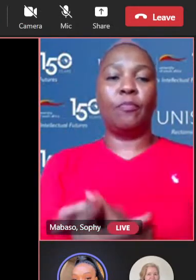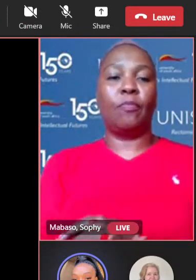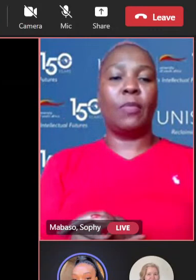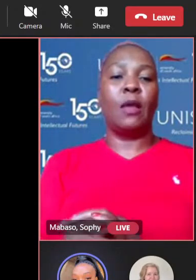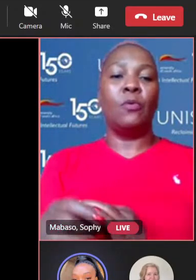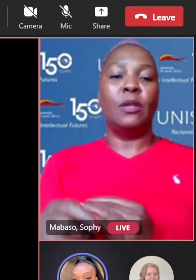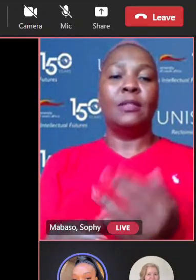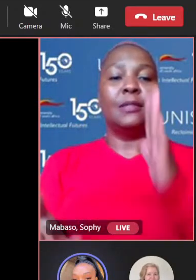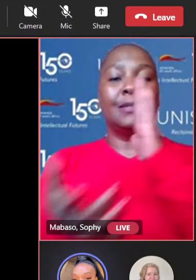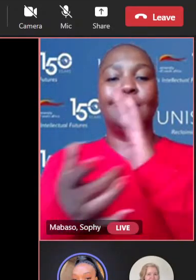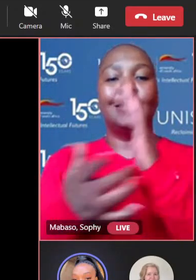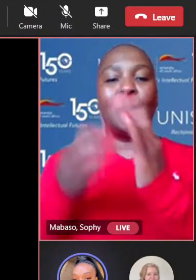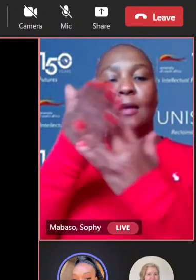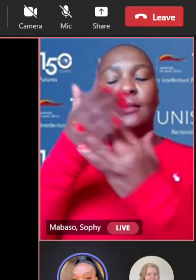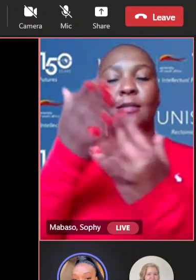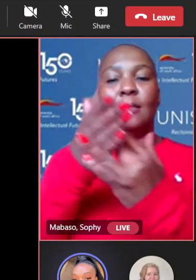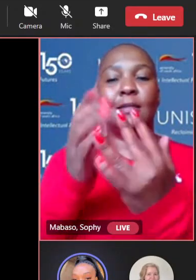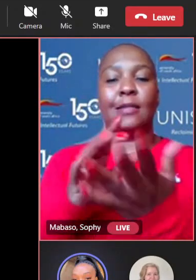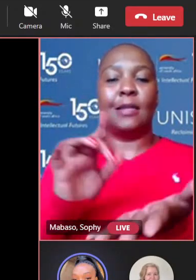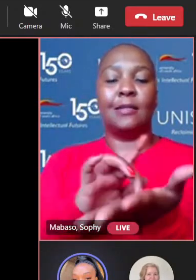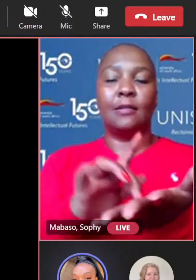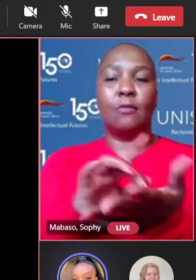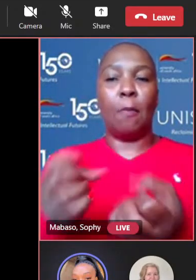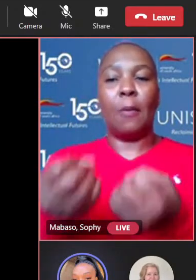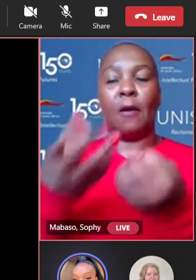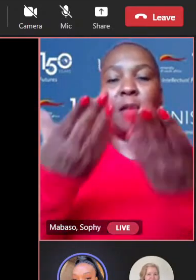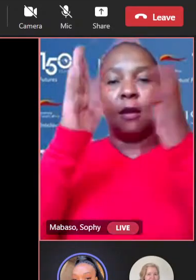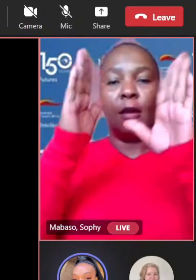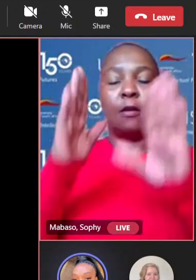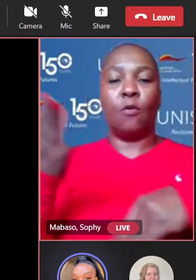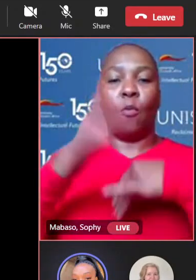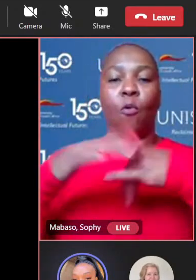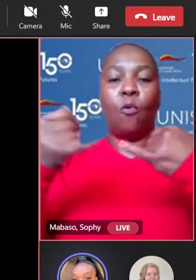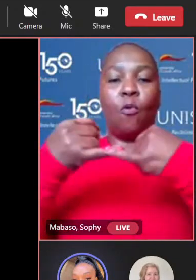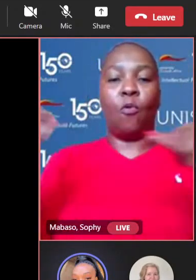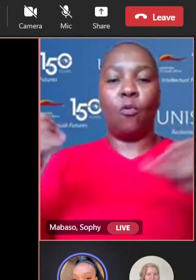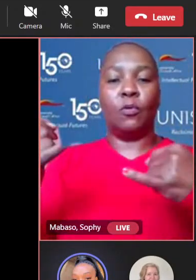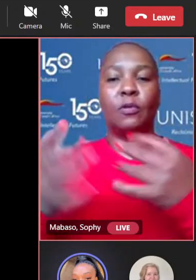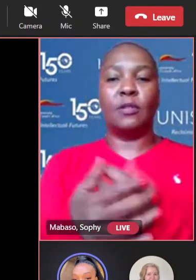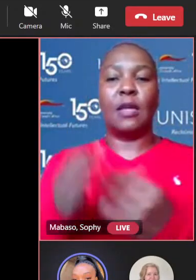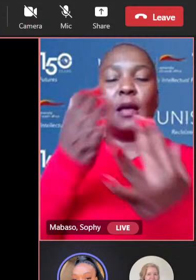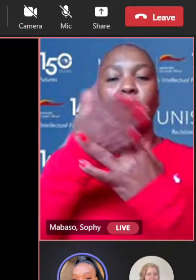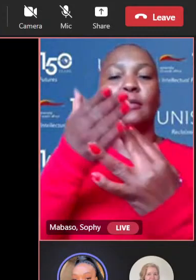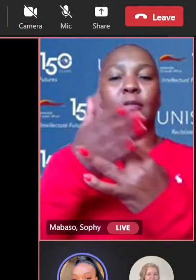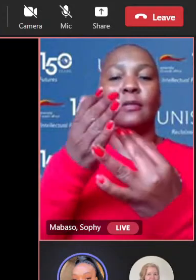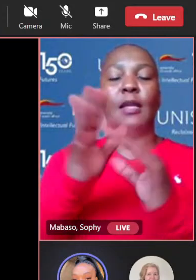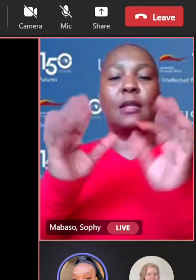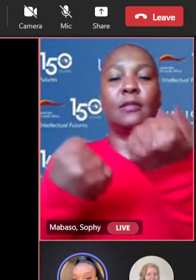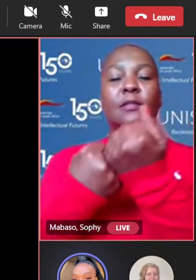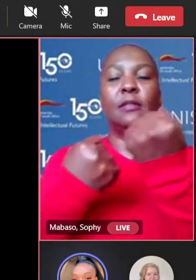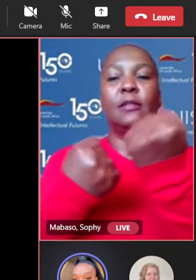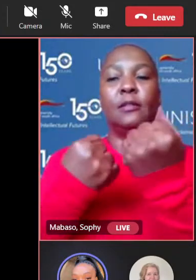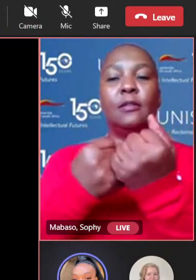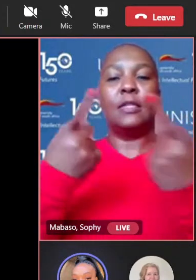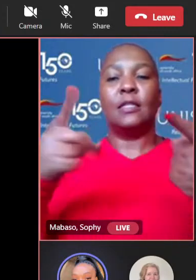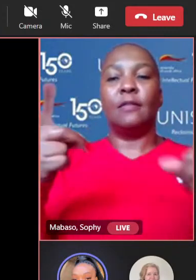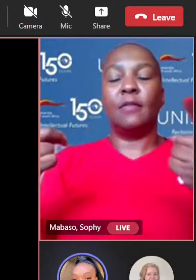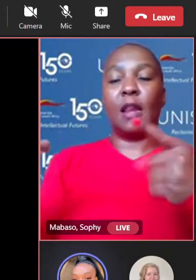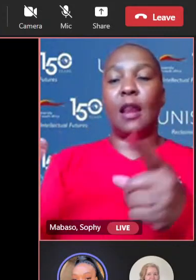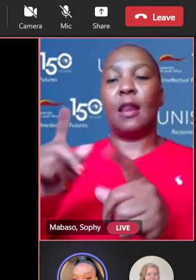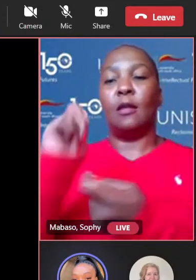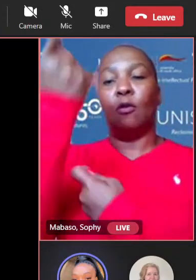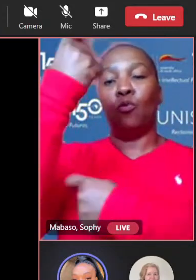access centers, we provide students with online access and support in various rural